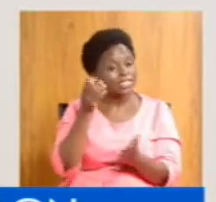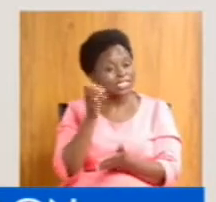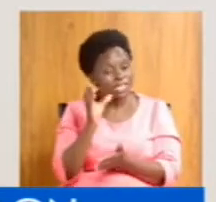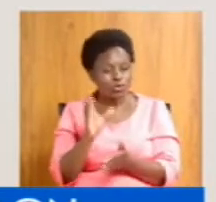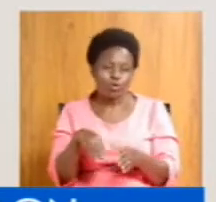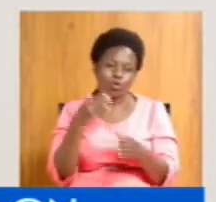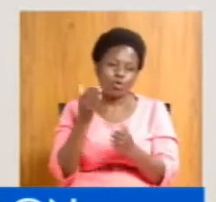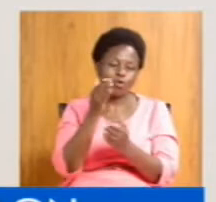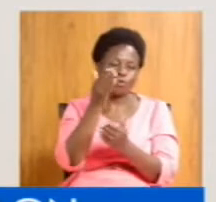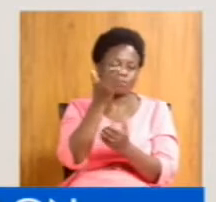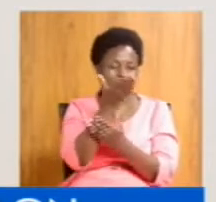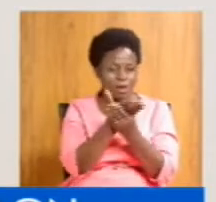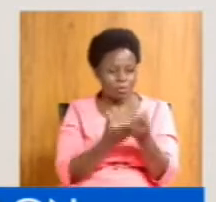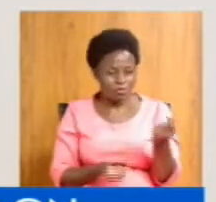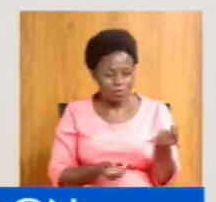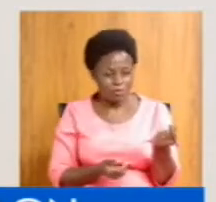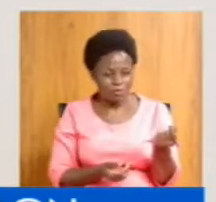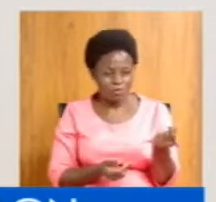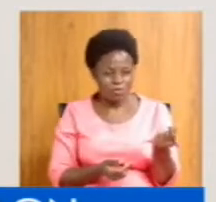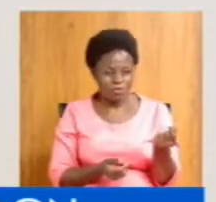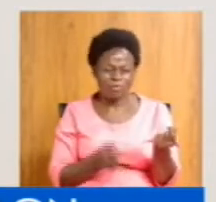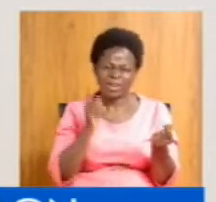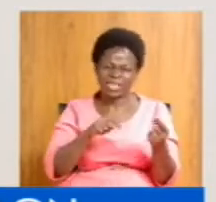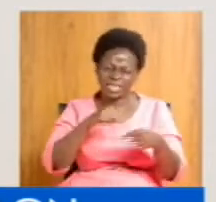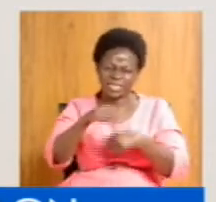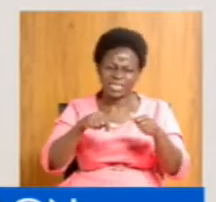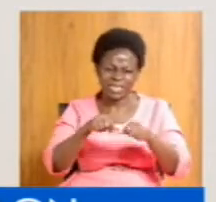or wood. But is that sustainable?